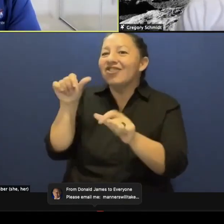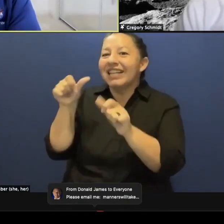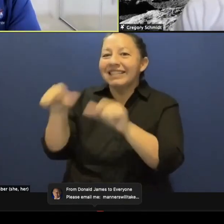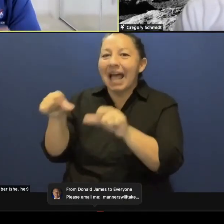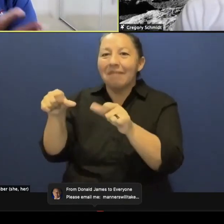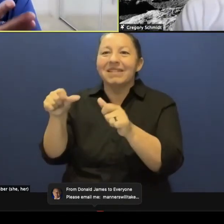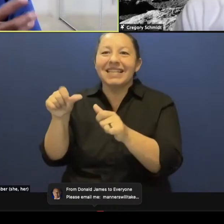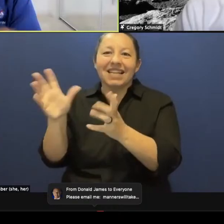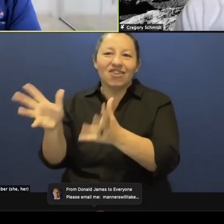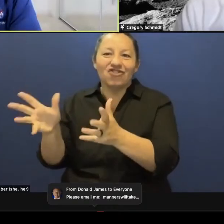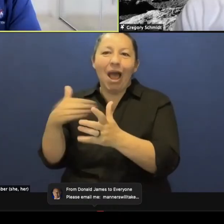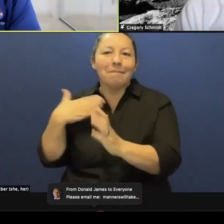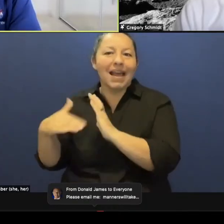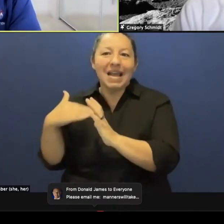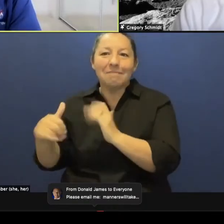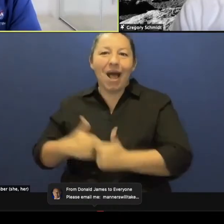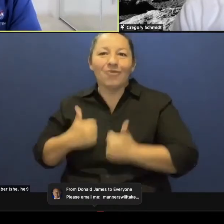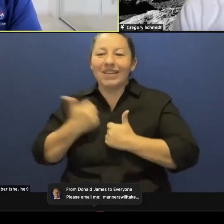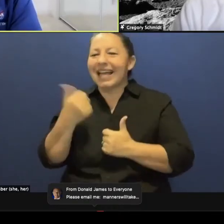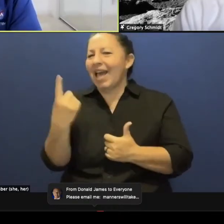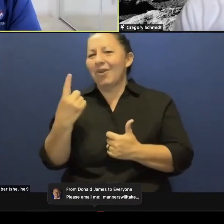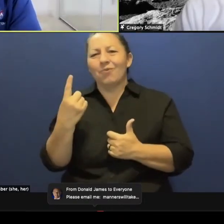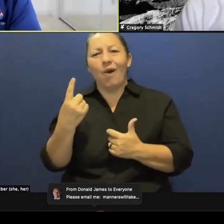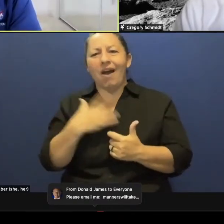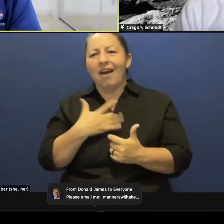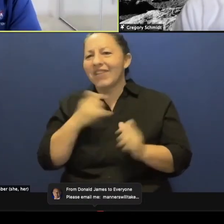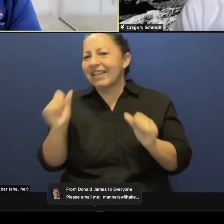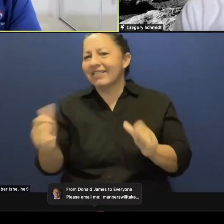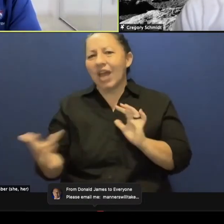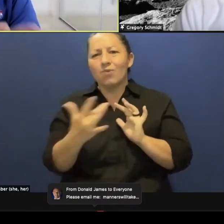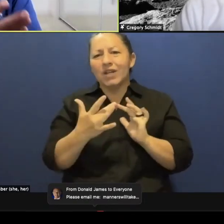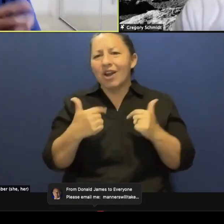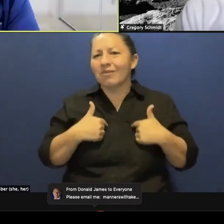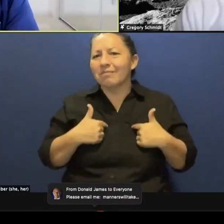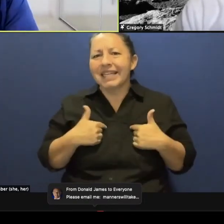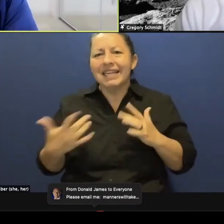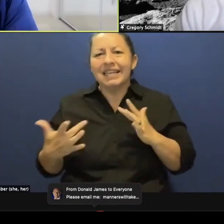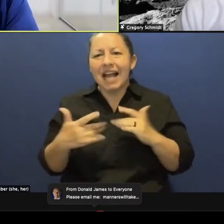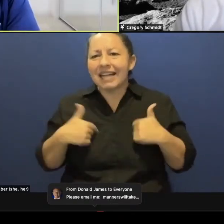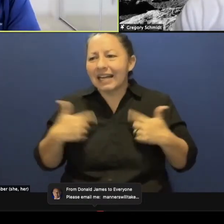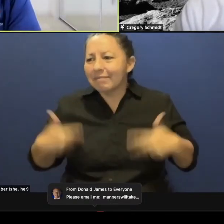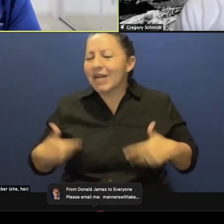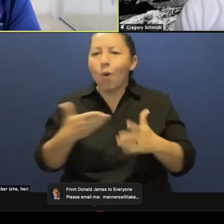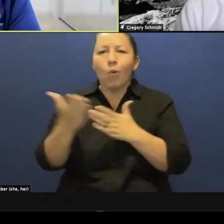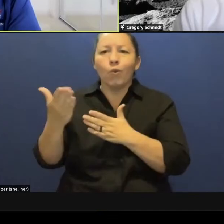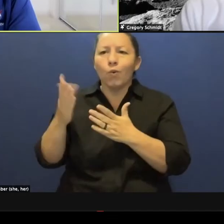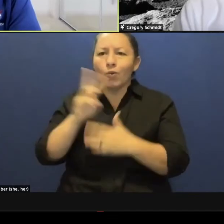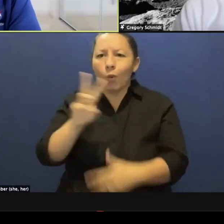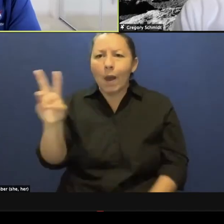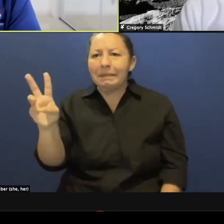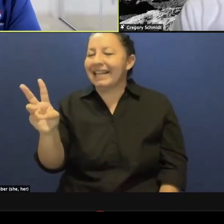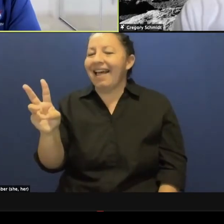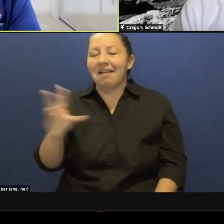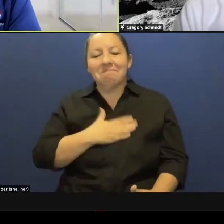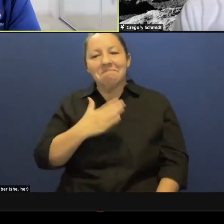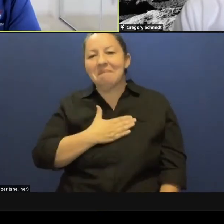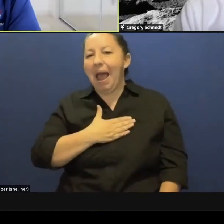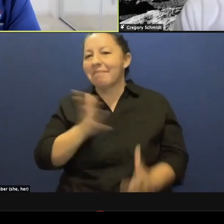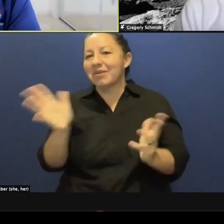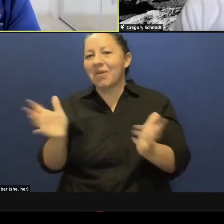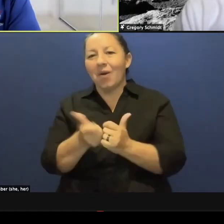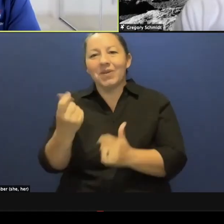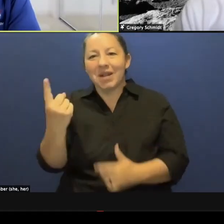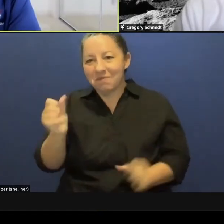email address. Anybody, please feel free to reach out to me and contact me or go through the website. I'm happy to talk to